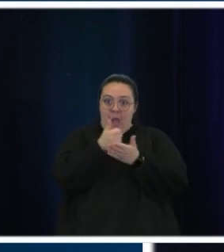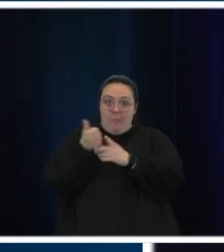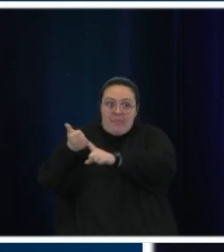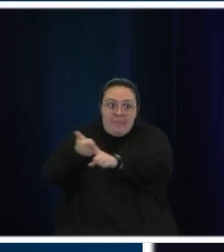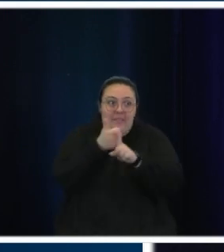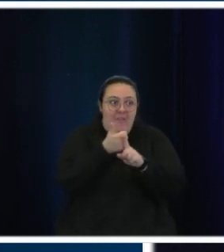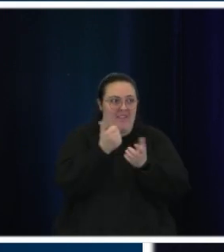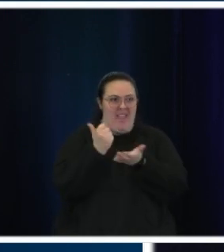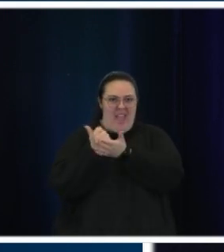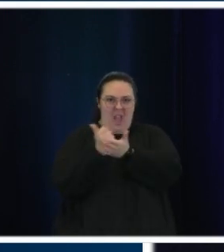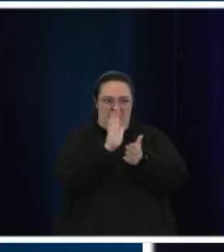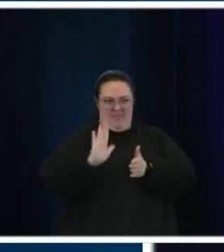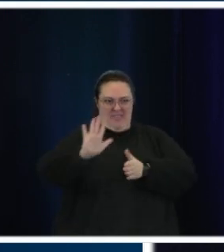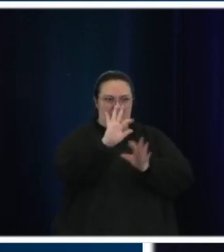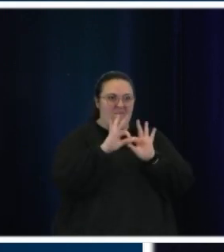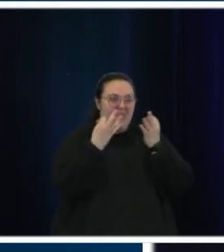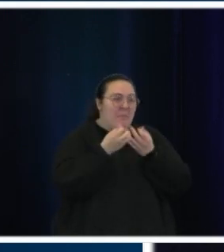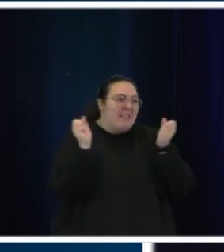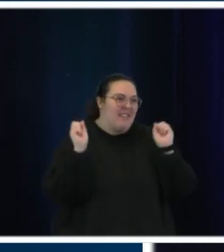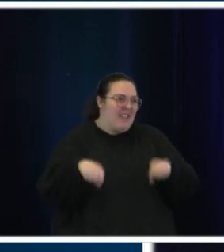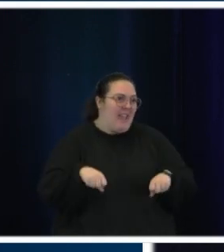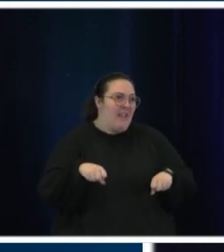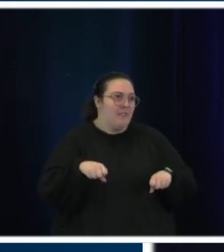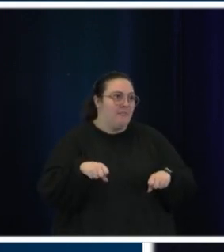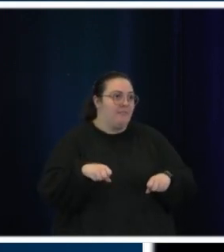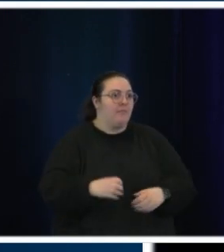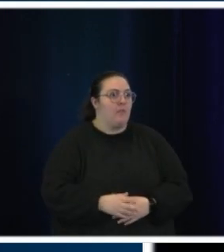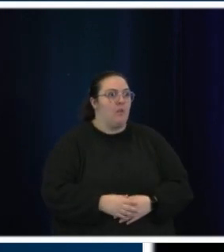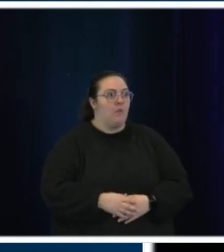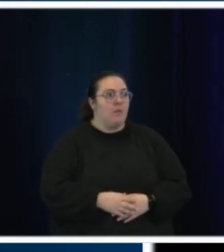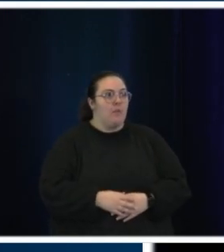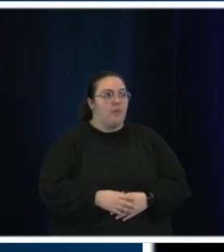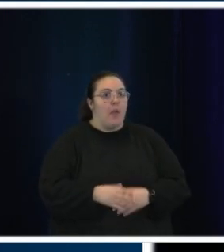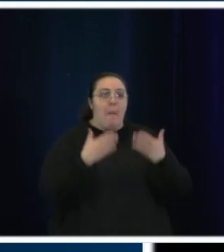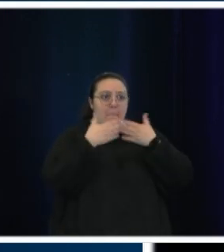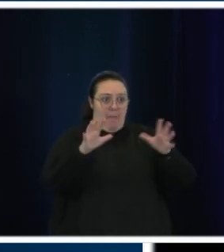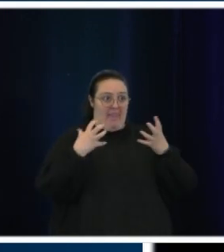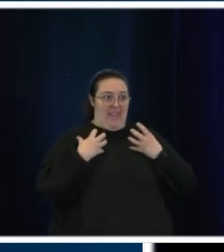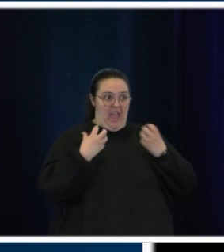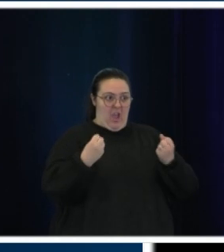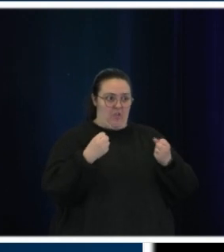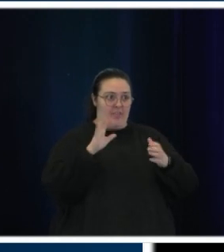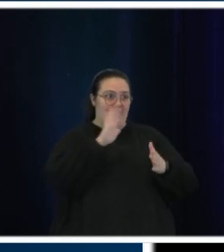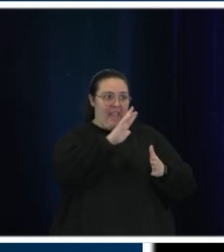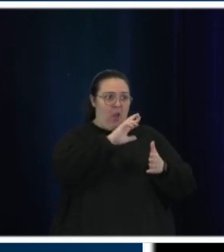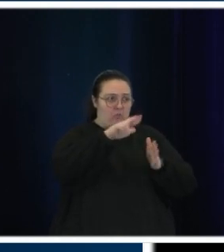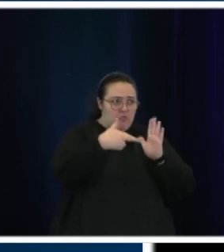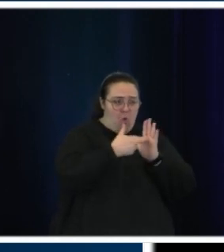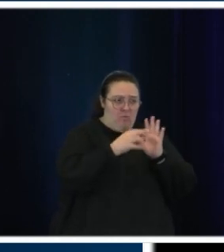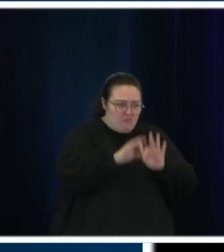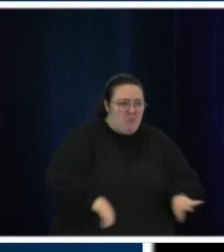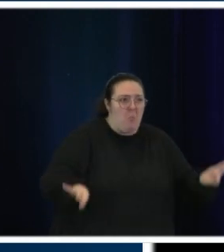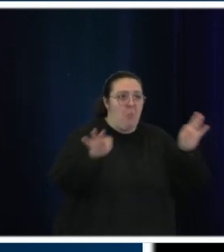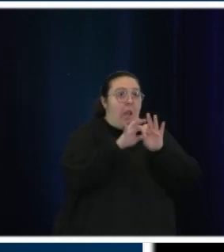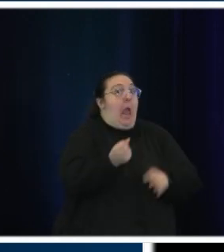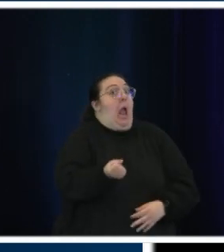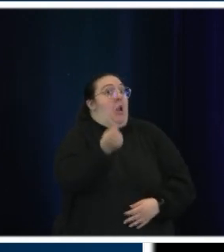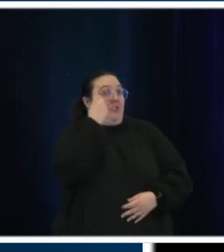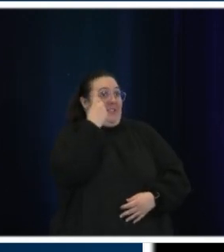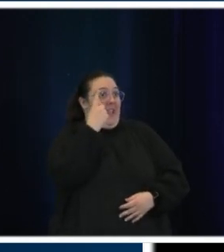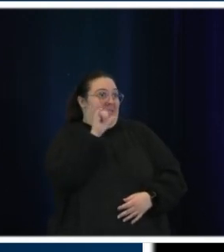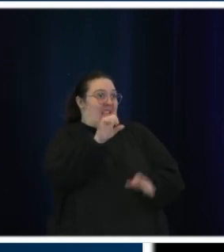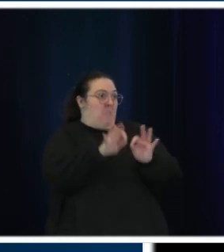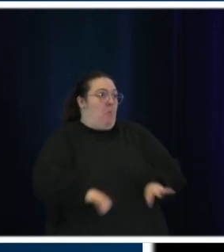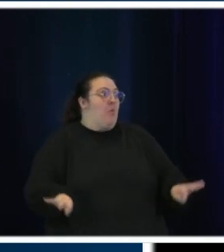their families. And understand the value and the role that public health plays. I think people all have a better appreciation for public health as a result